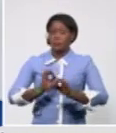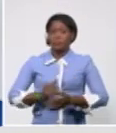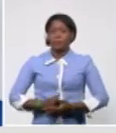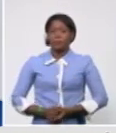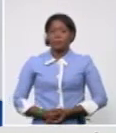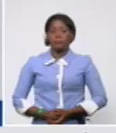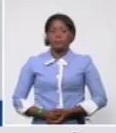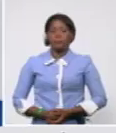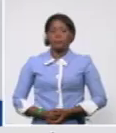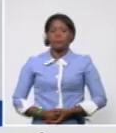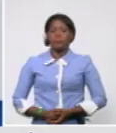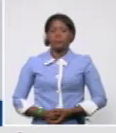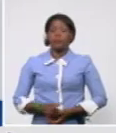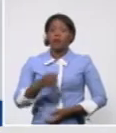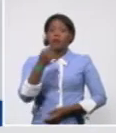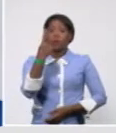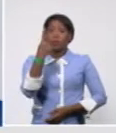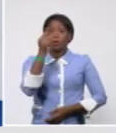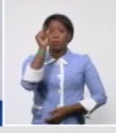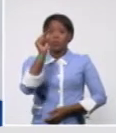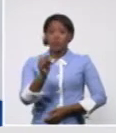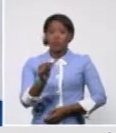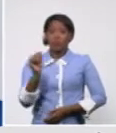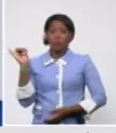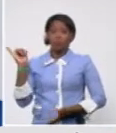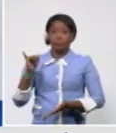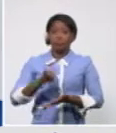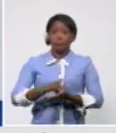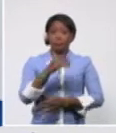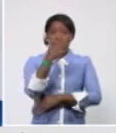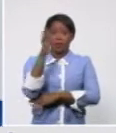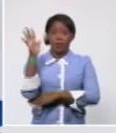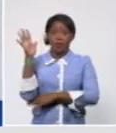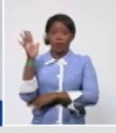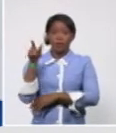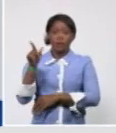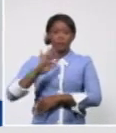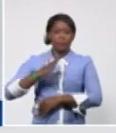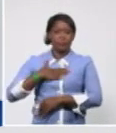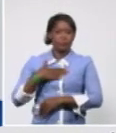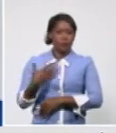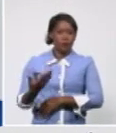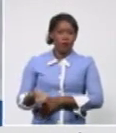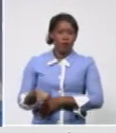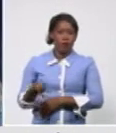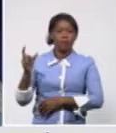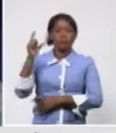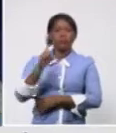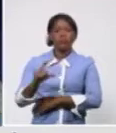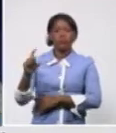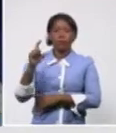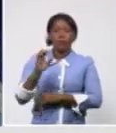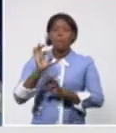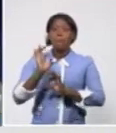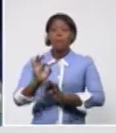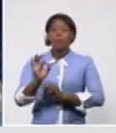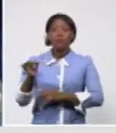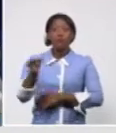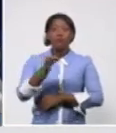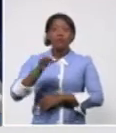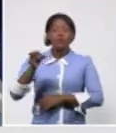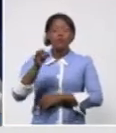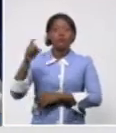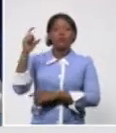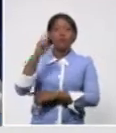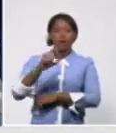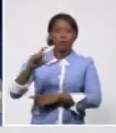the same name. The other case from Artemisa is the result of local transmission and belongs